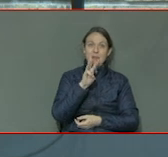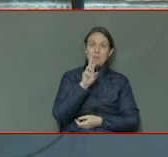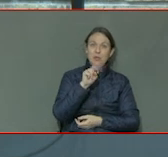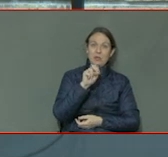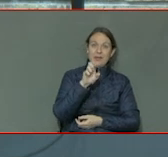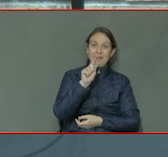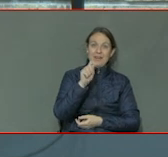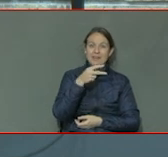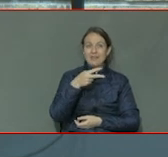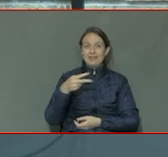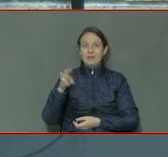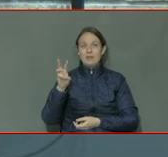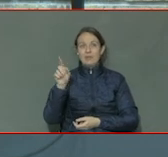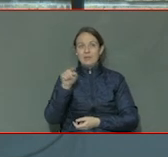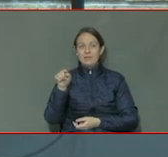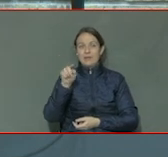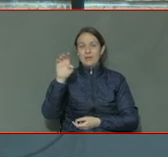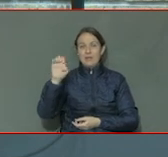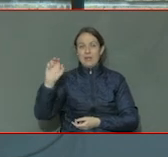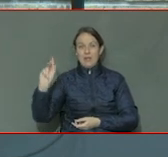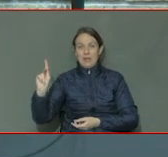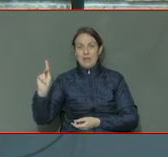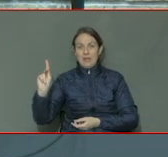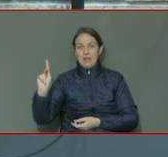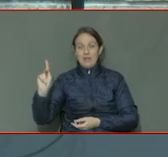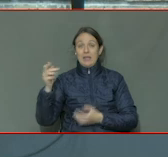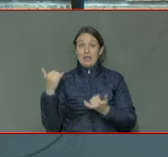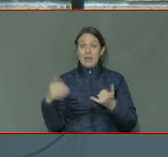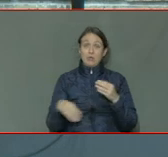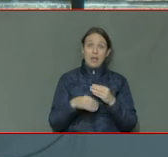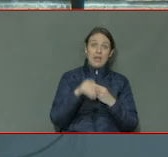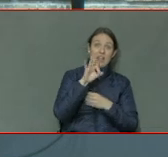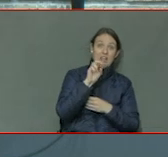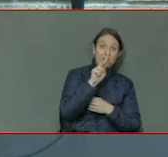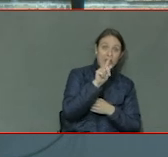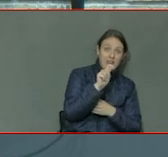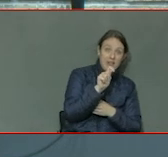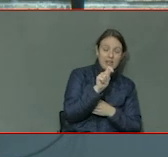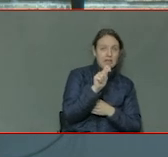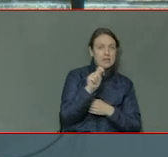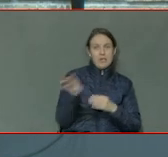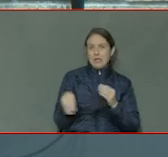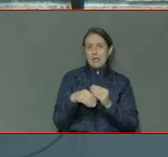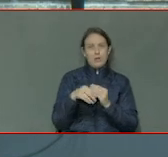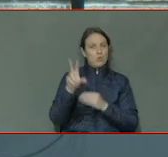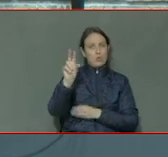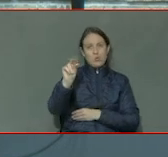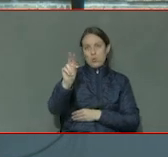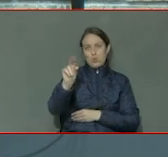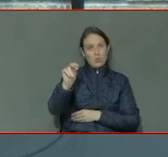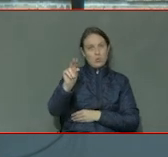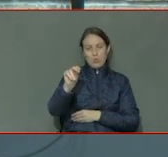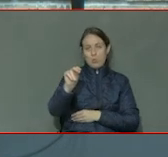delta EK. Now what I do, I don't put in now F net delta X cos theta because I'm not